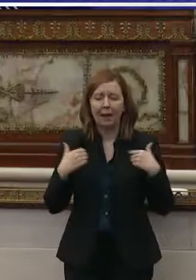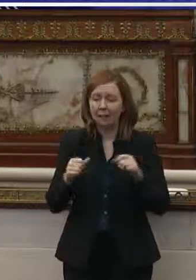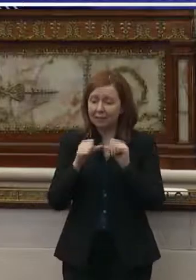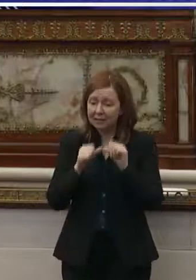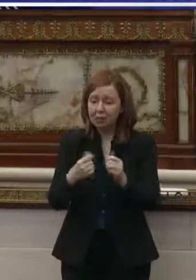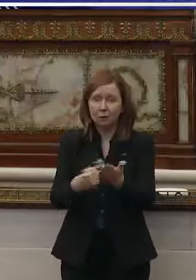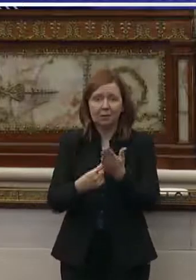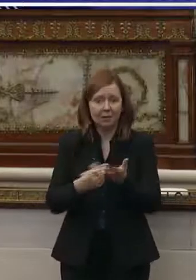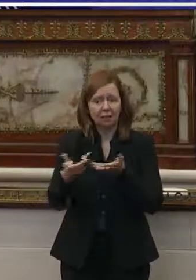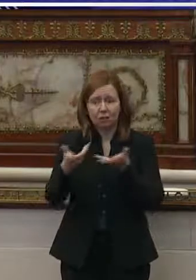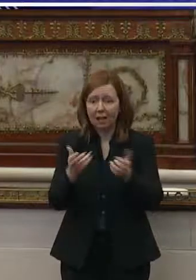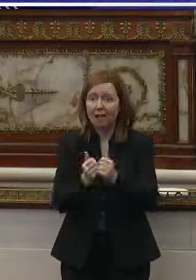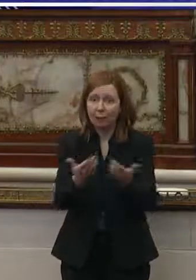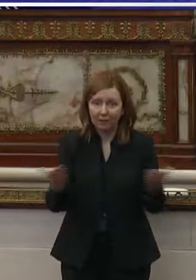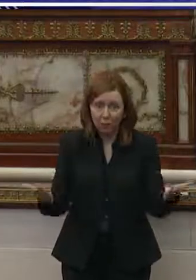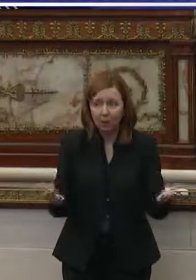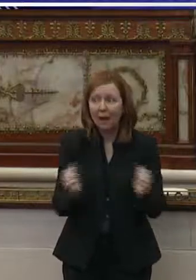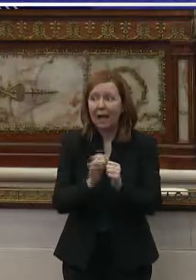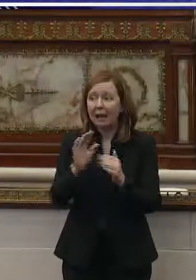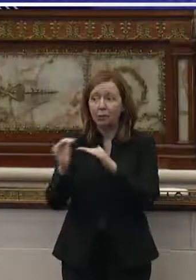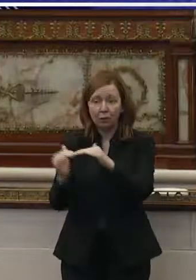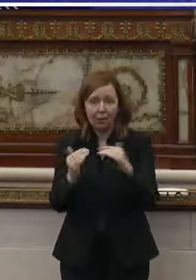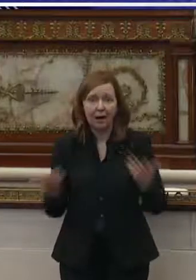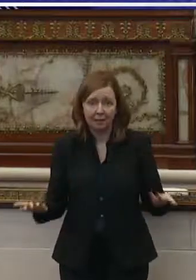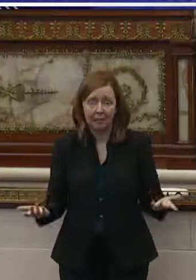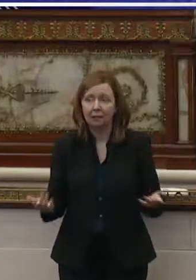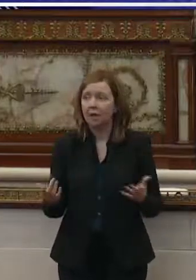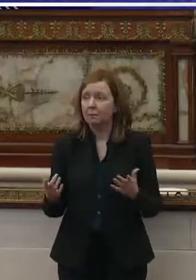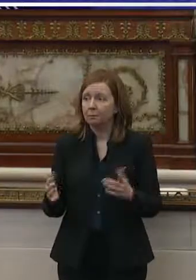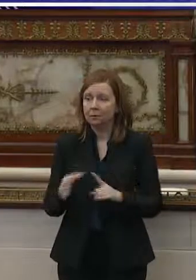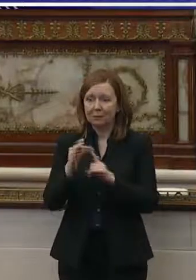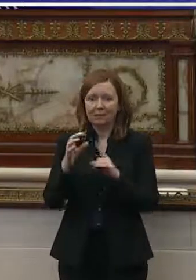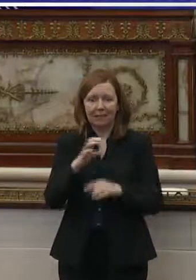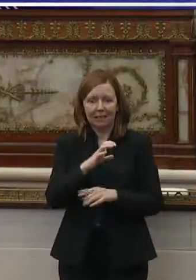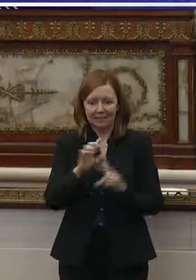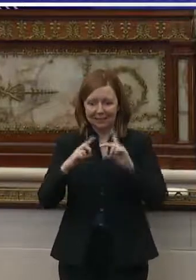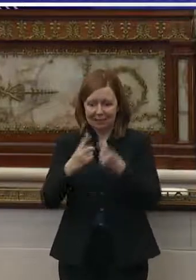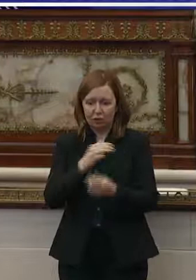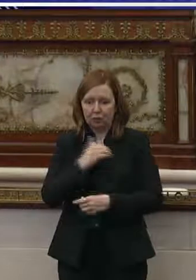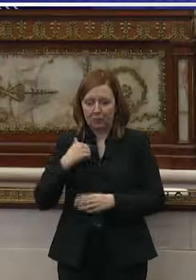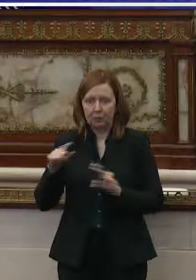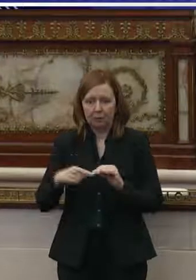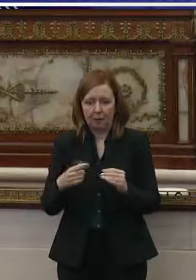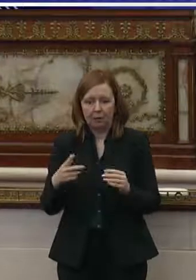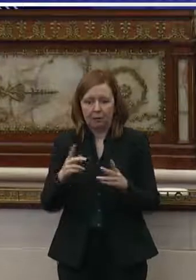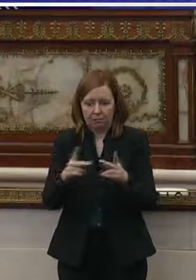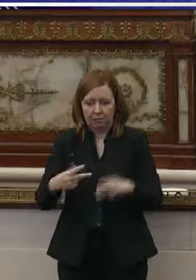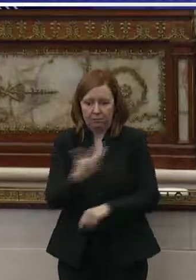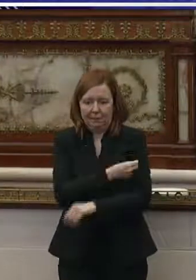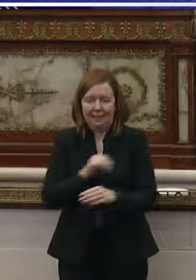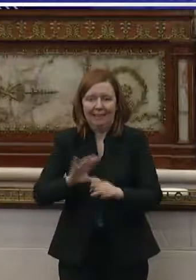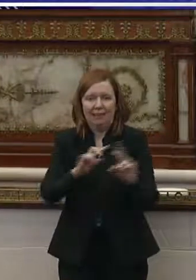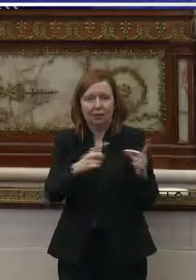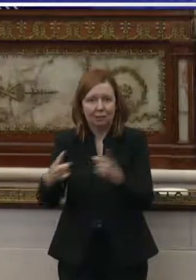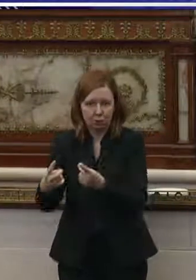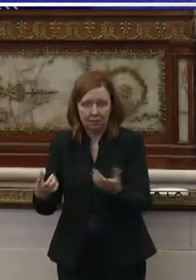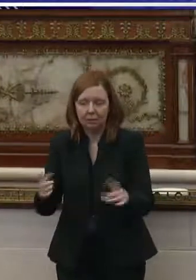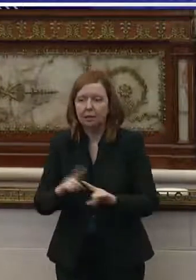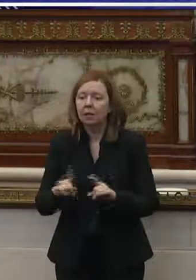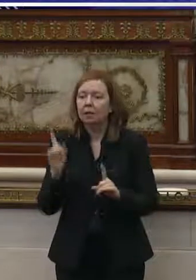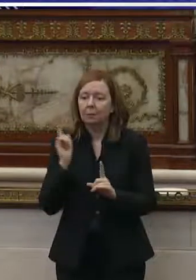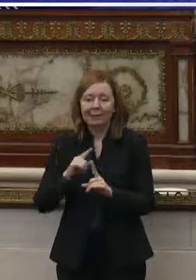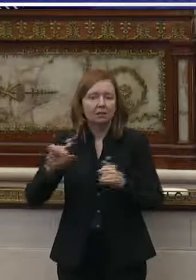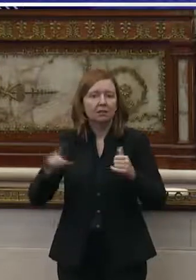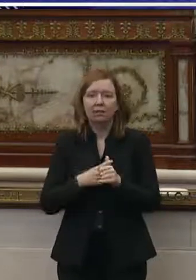discussion and dialogue with you and with your colleagues, specifically the district members, about the siting of vaccination sites in their districts. But this is